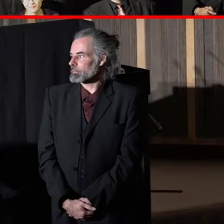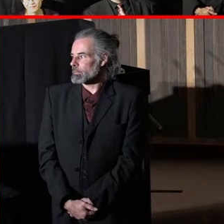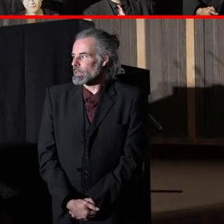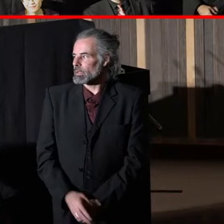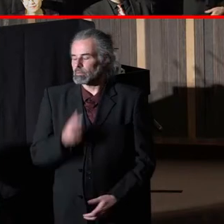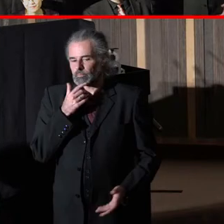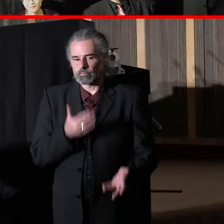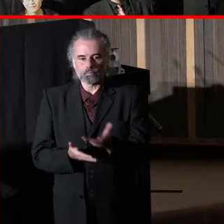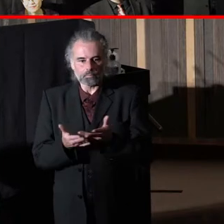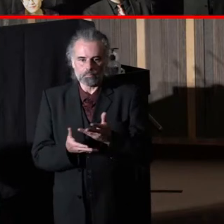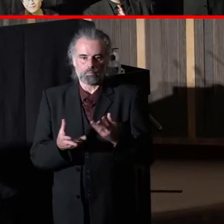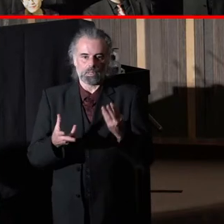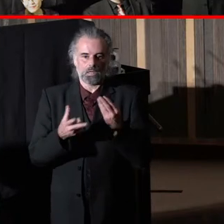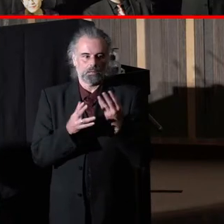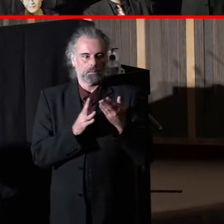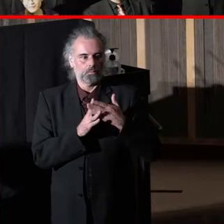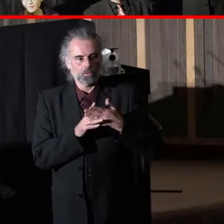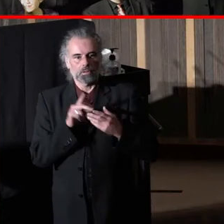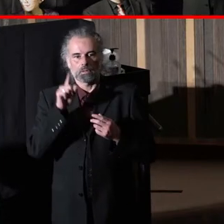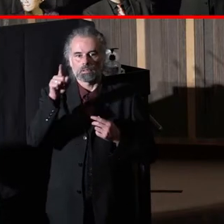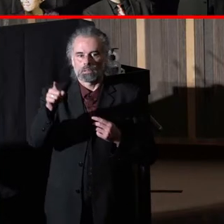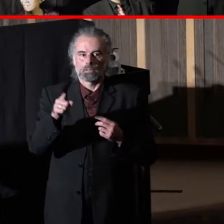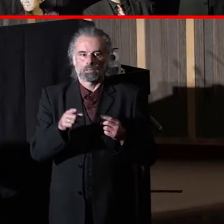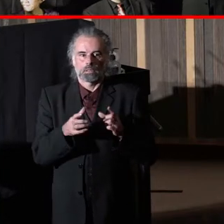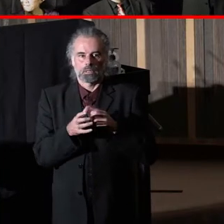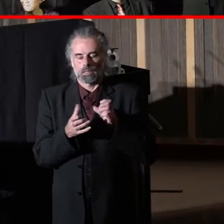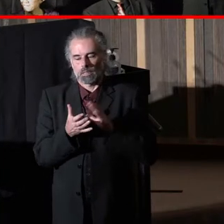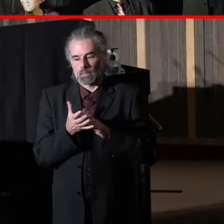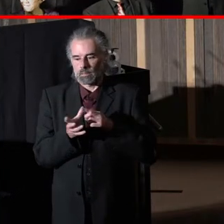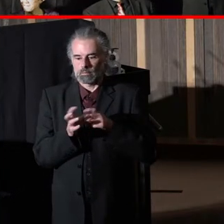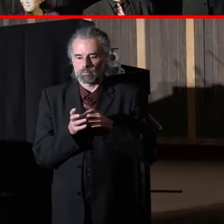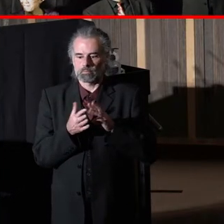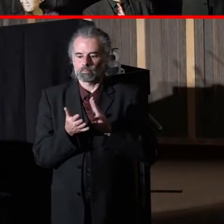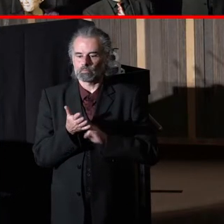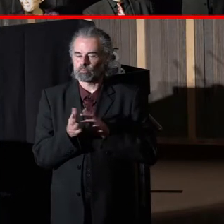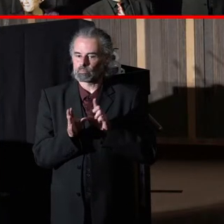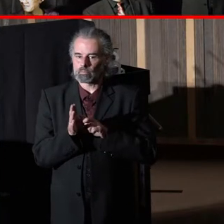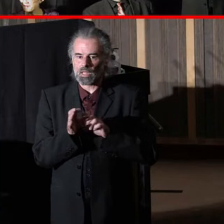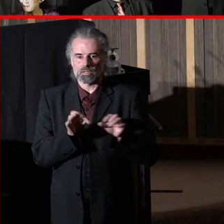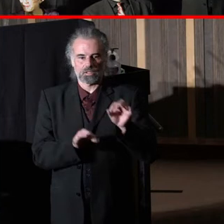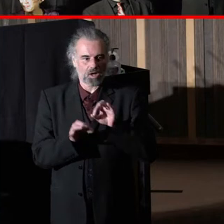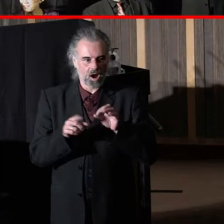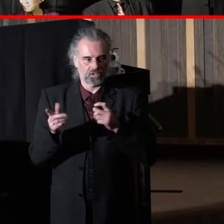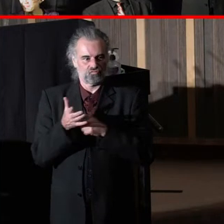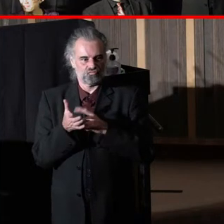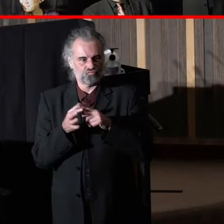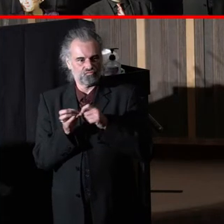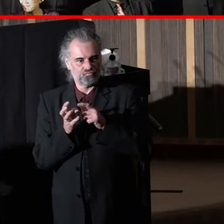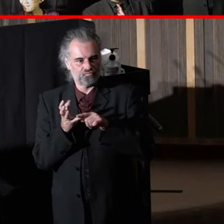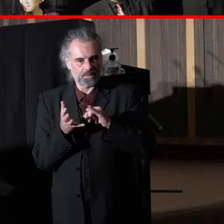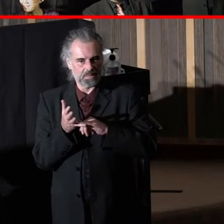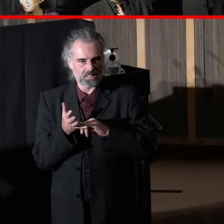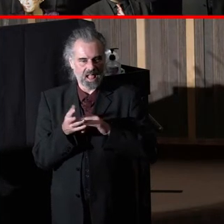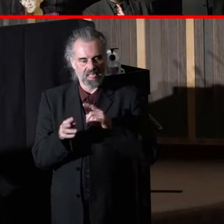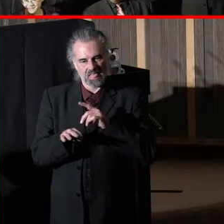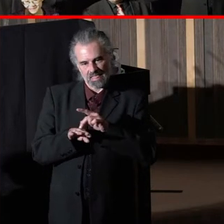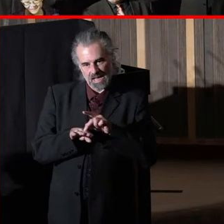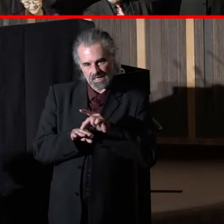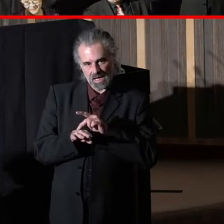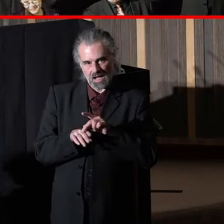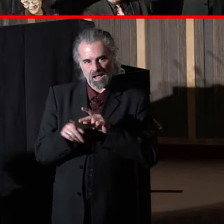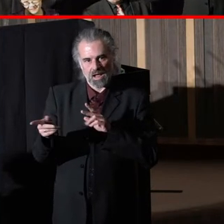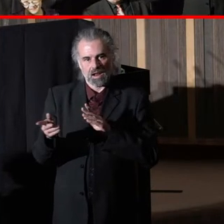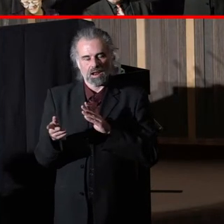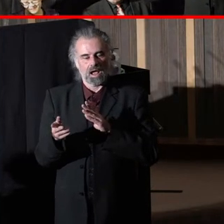between the Academy of Science, mm-hmm. the Falling Walls Foundation and Rebus Theatre. Hans, tell us a bit more about what led to this point in the history